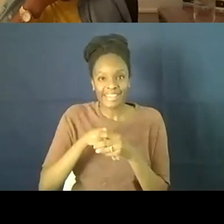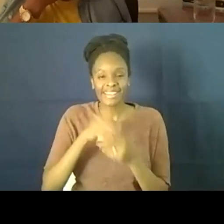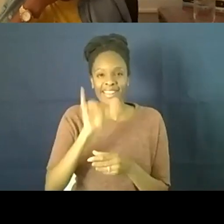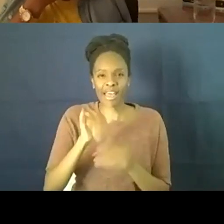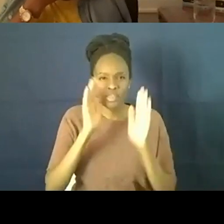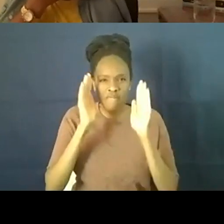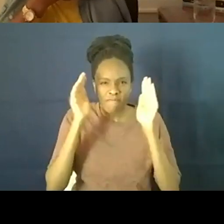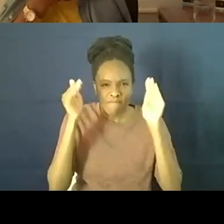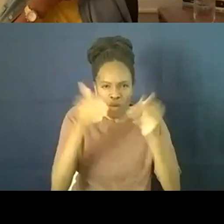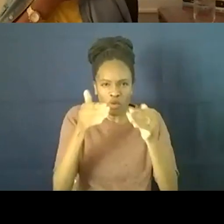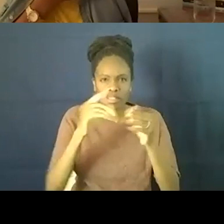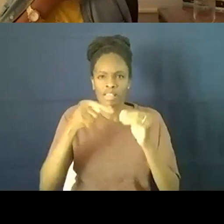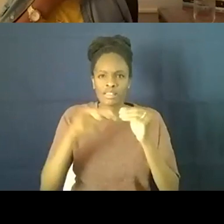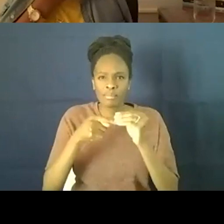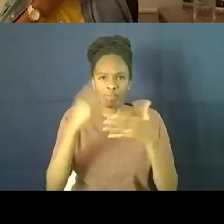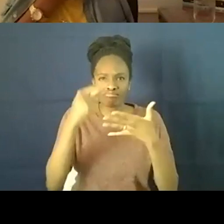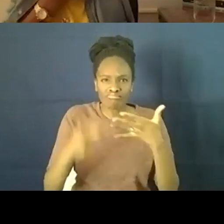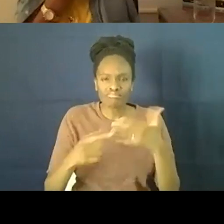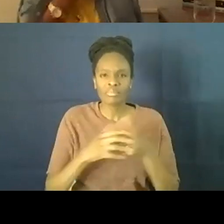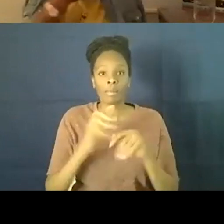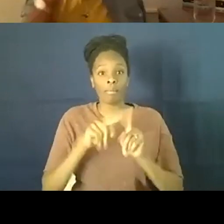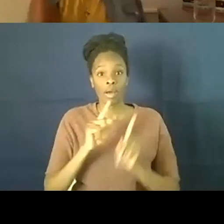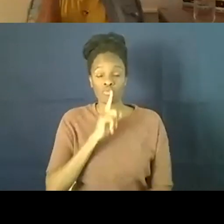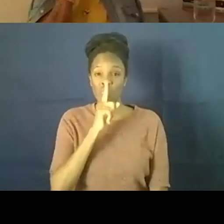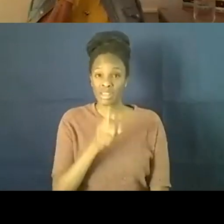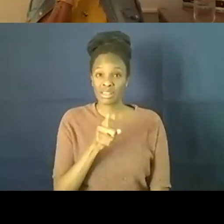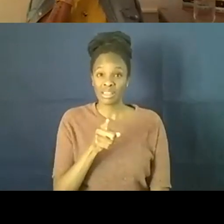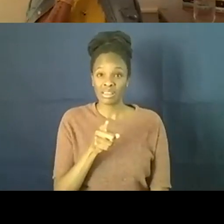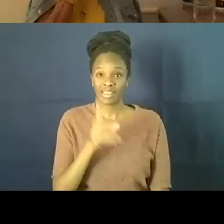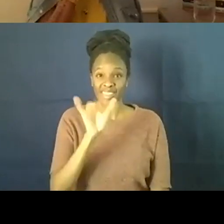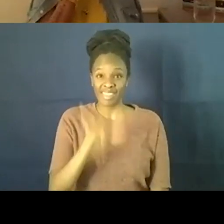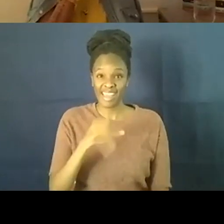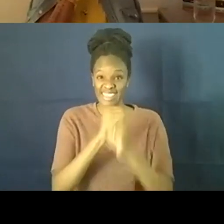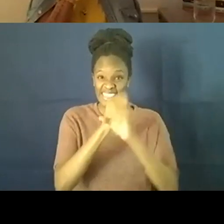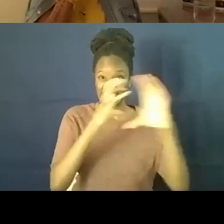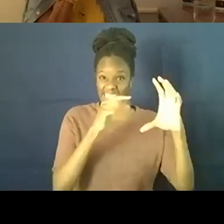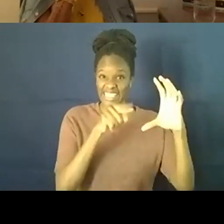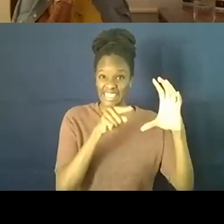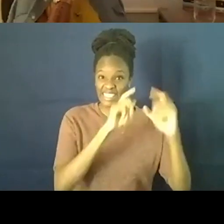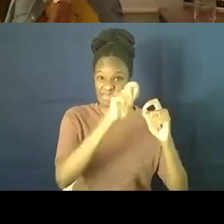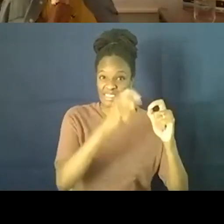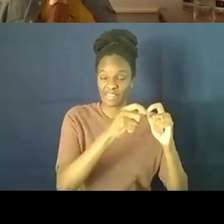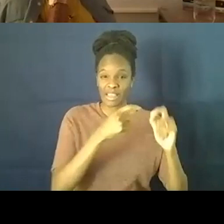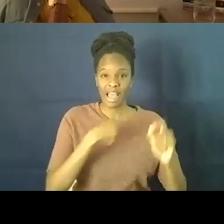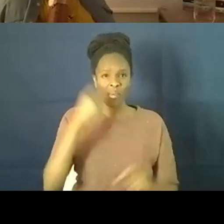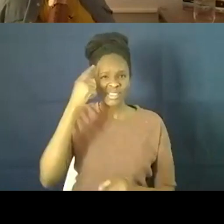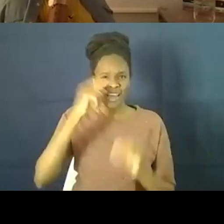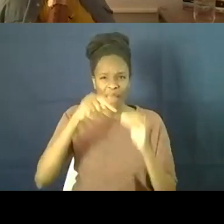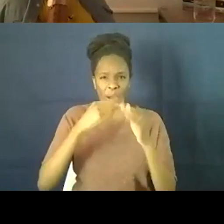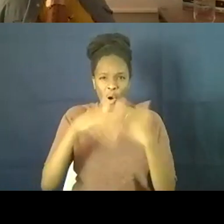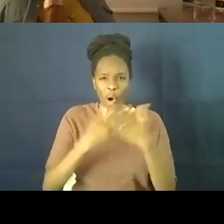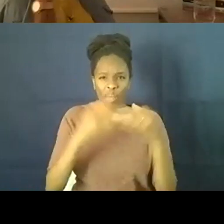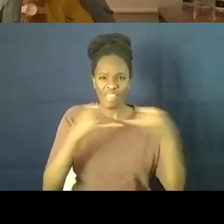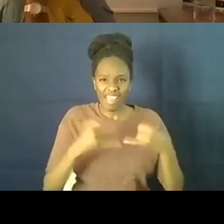and it's about the deadlines, about getting it done. But, you know, really like it's so, like that scene in particular, I was thinking about all of the lines that